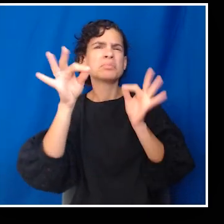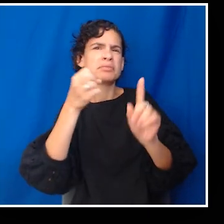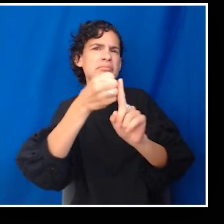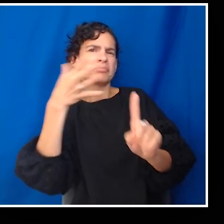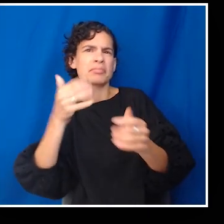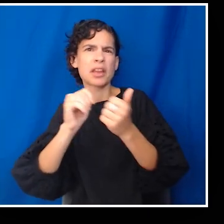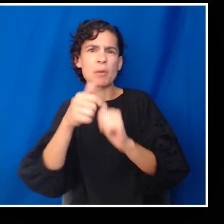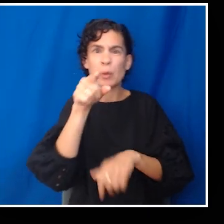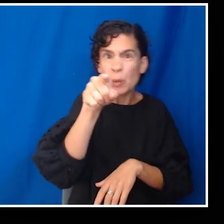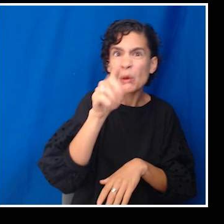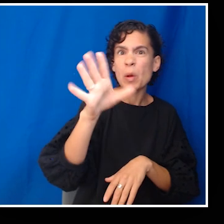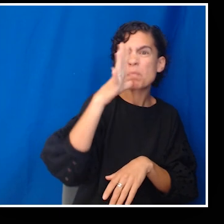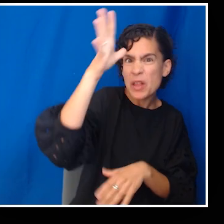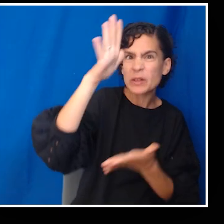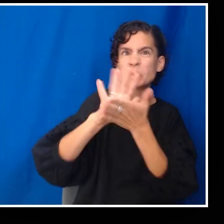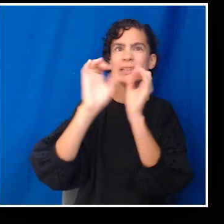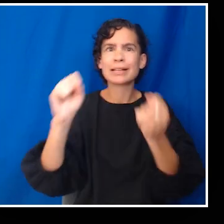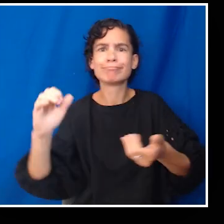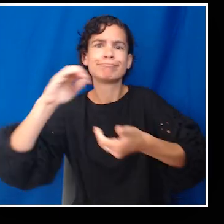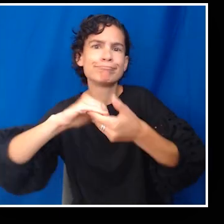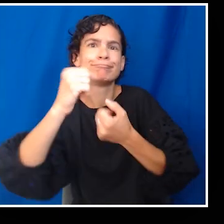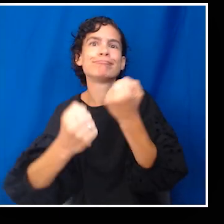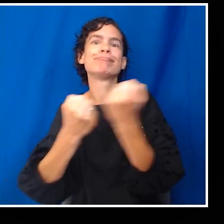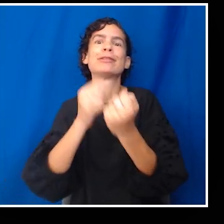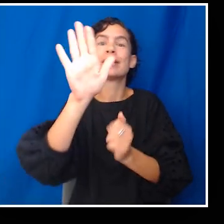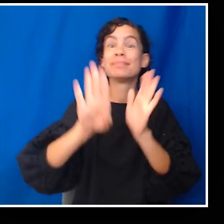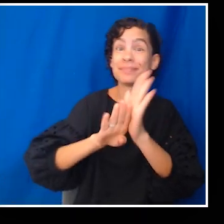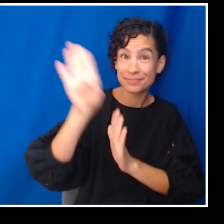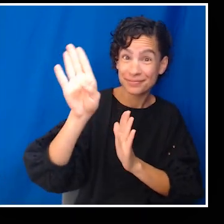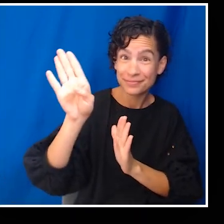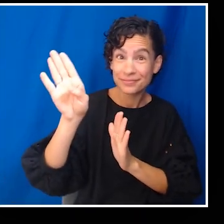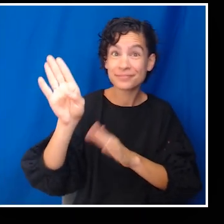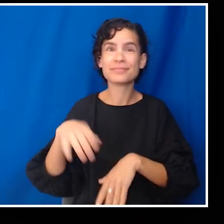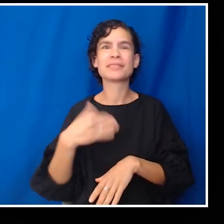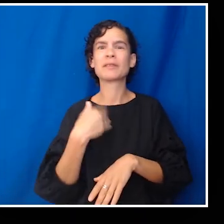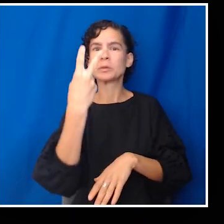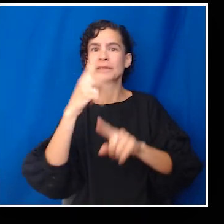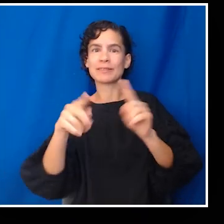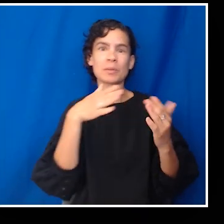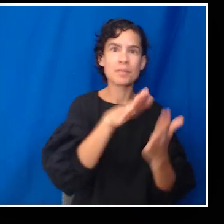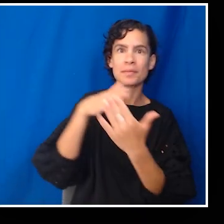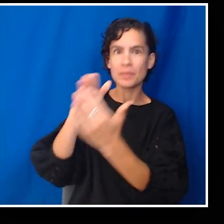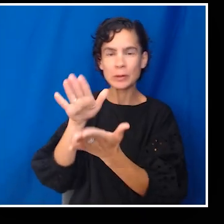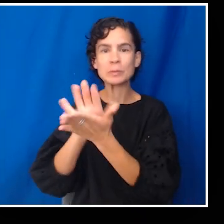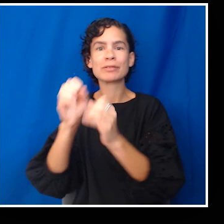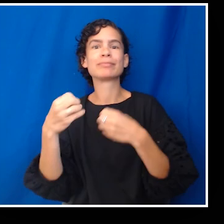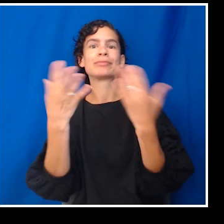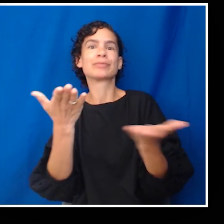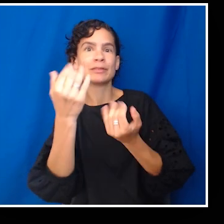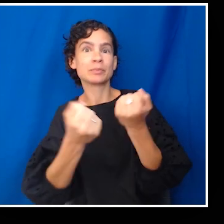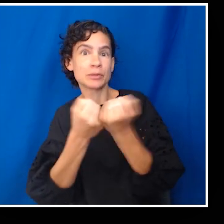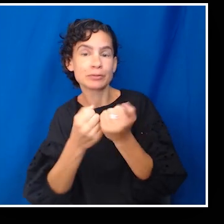how you, your parents, and your school can make that happen. There are two main ways that schools provide services to students with